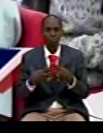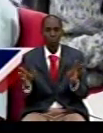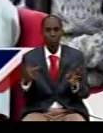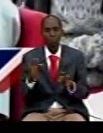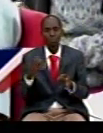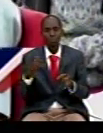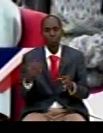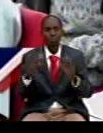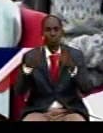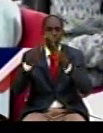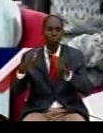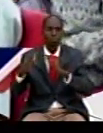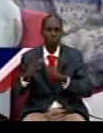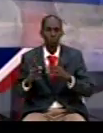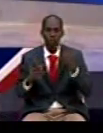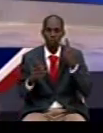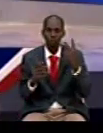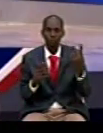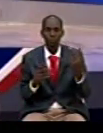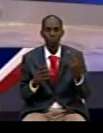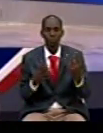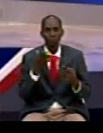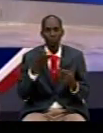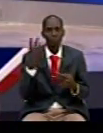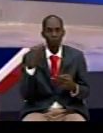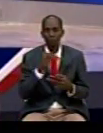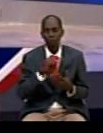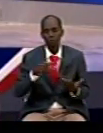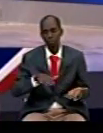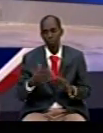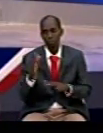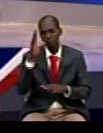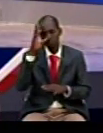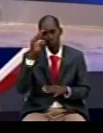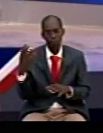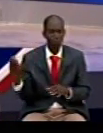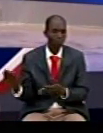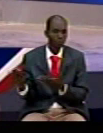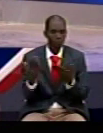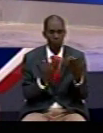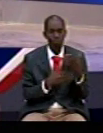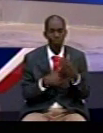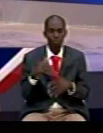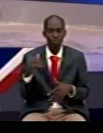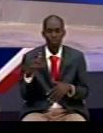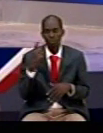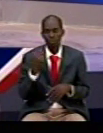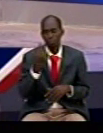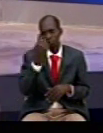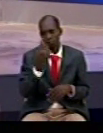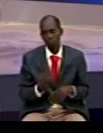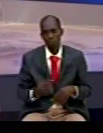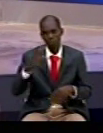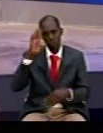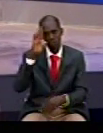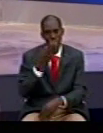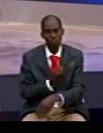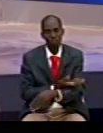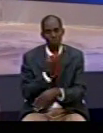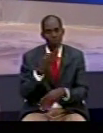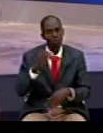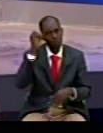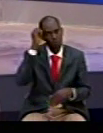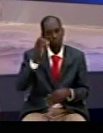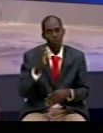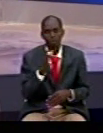city, behold, there was a dead man carried out, the only son of his